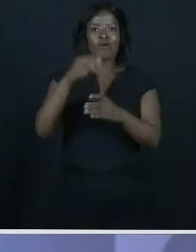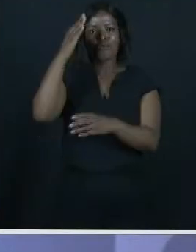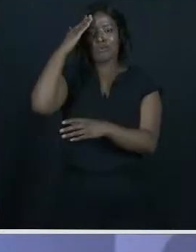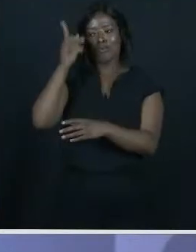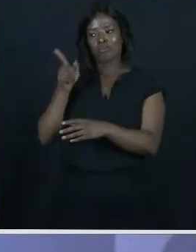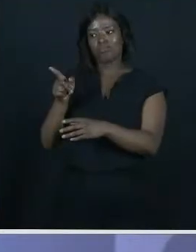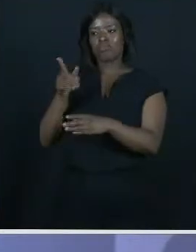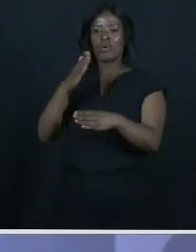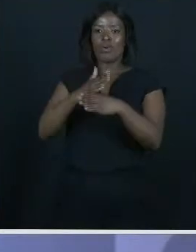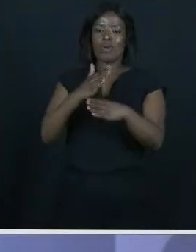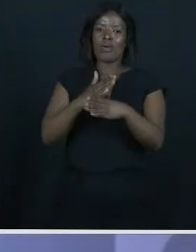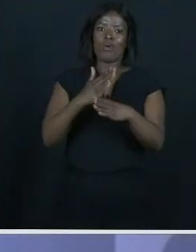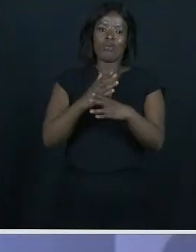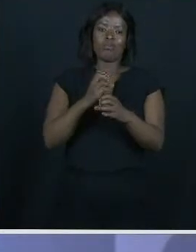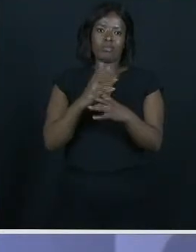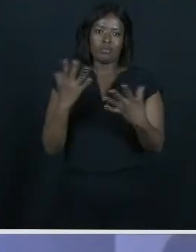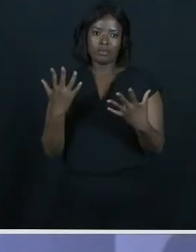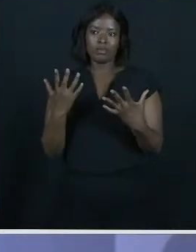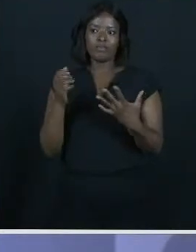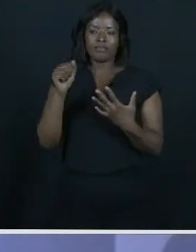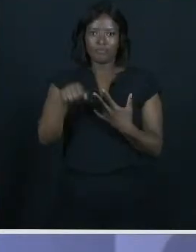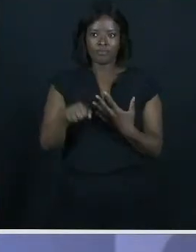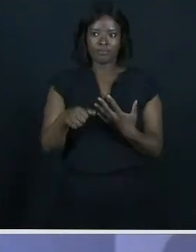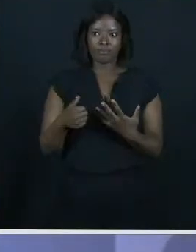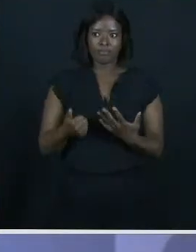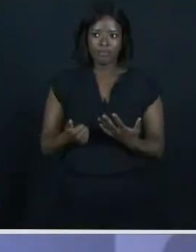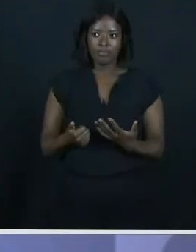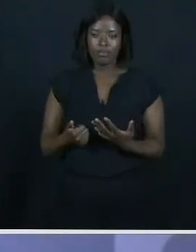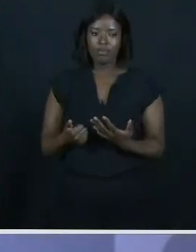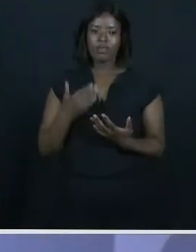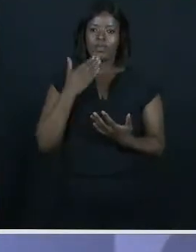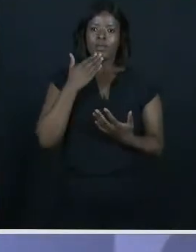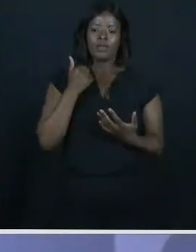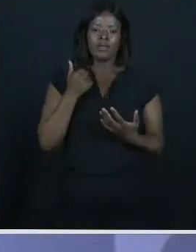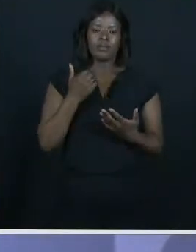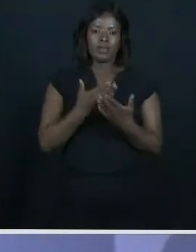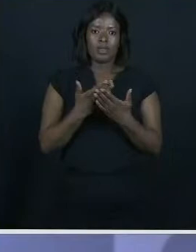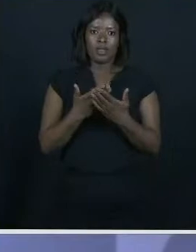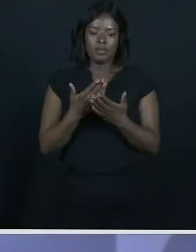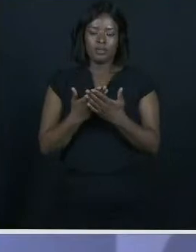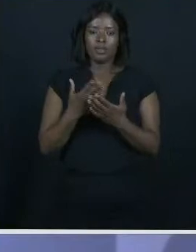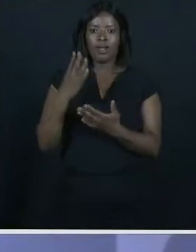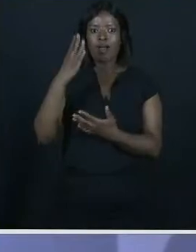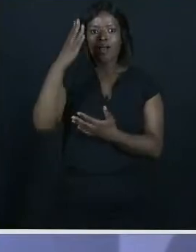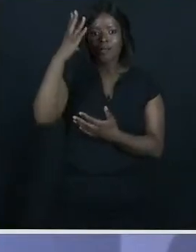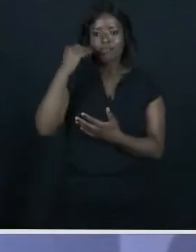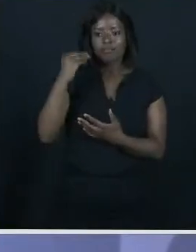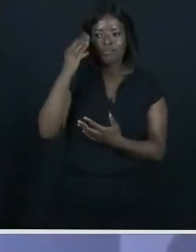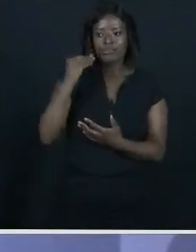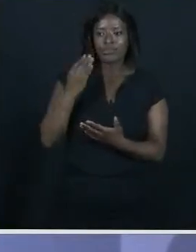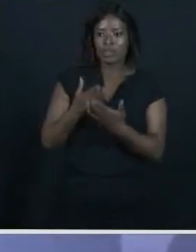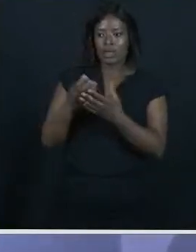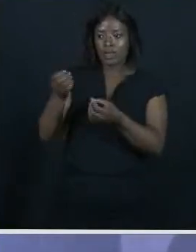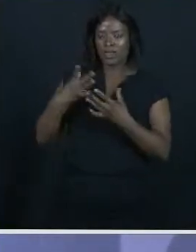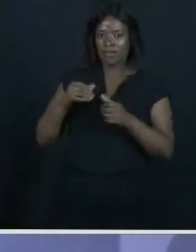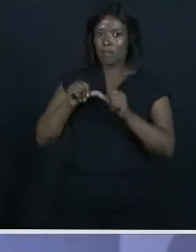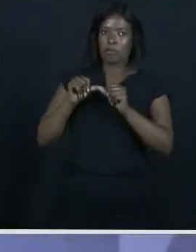to have my co-chair from civil society here to come and give information on how we move forward. Thank